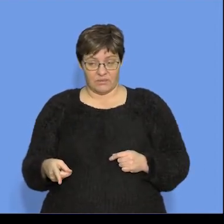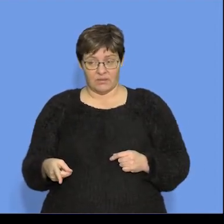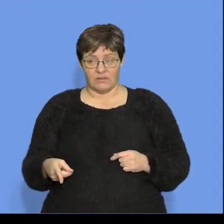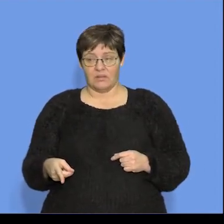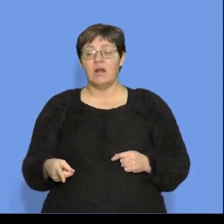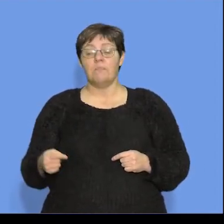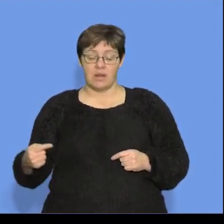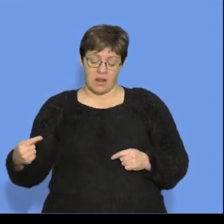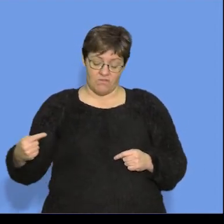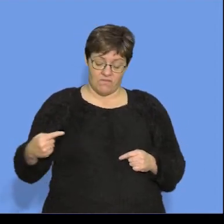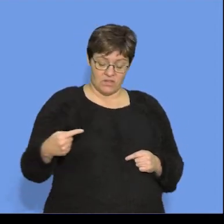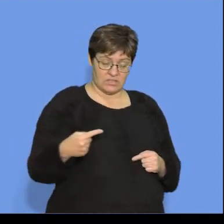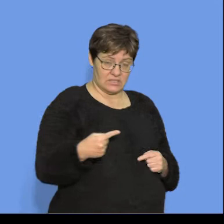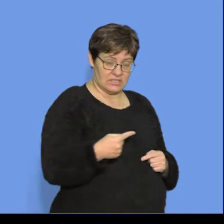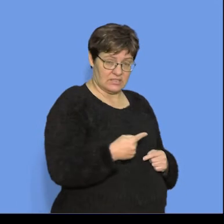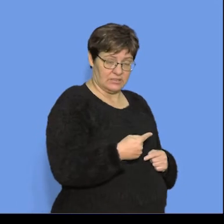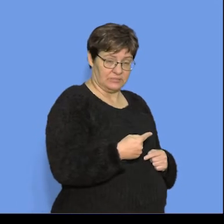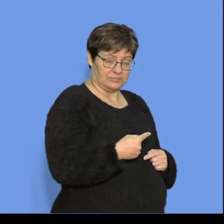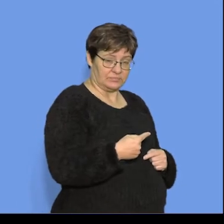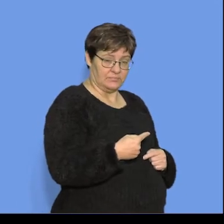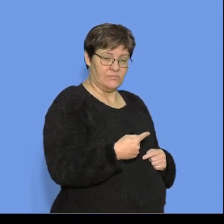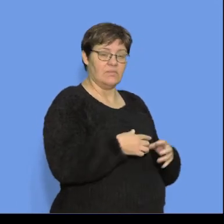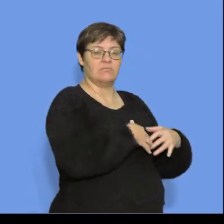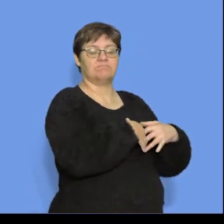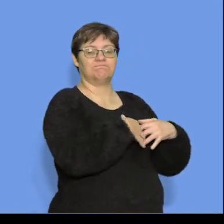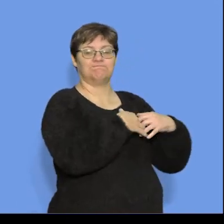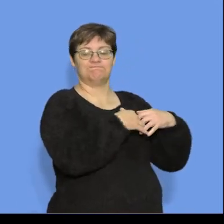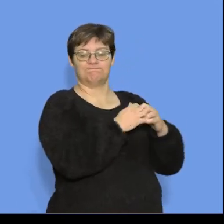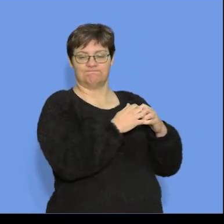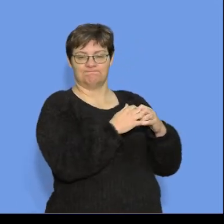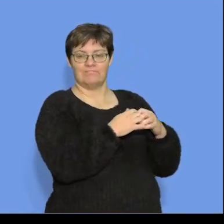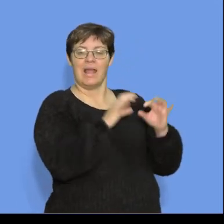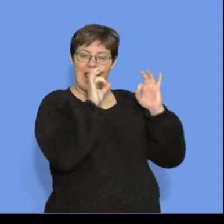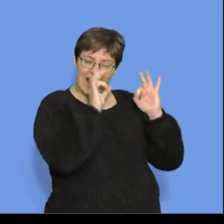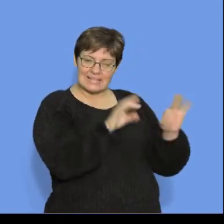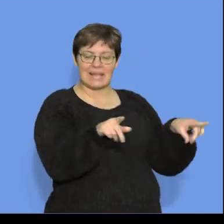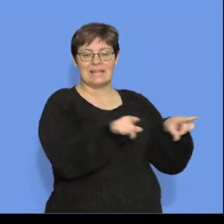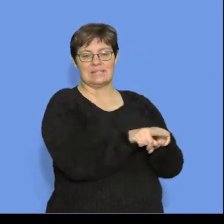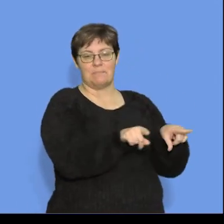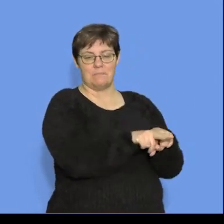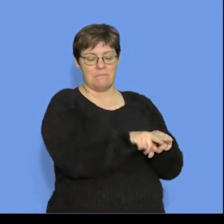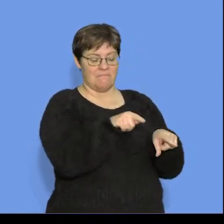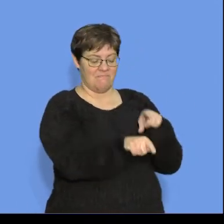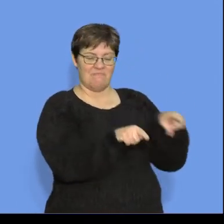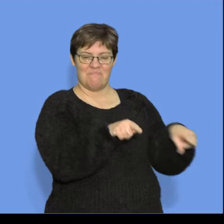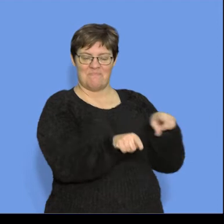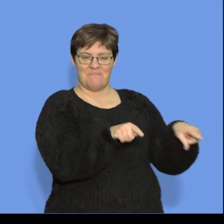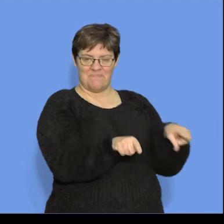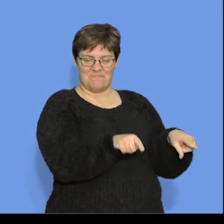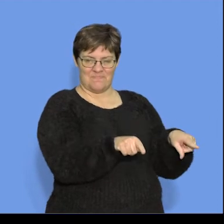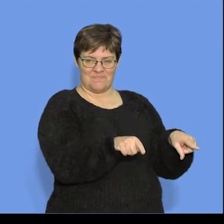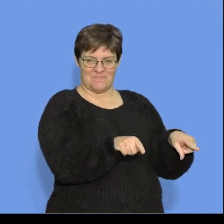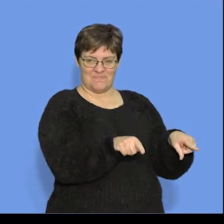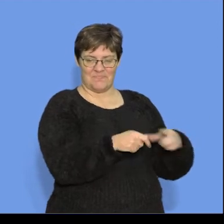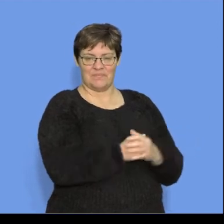the reverse reaction forms, and it gets exactly the same end